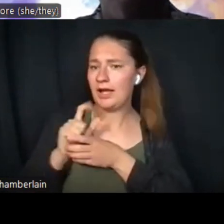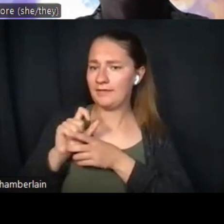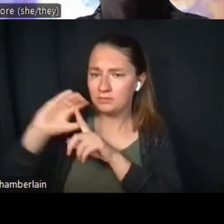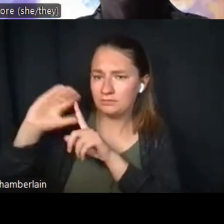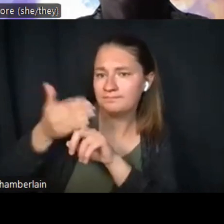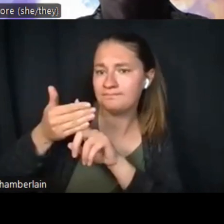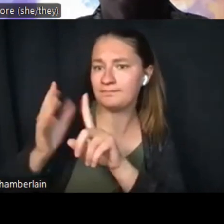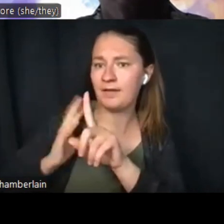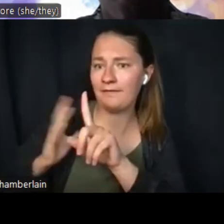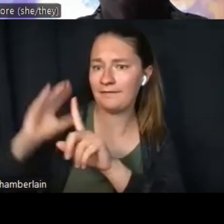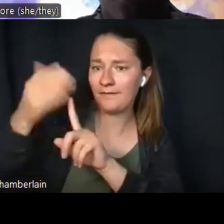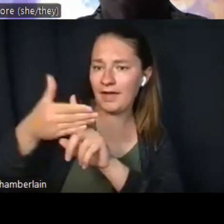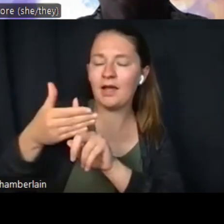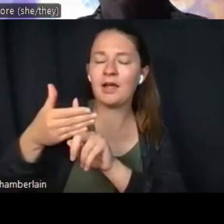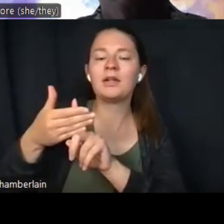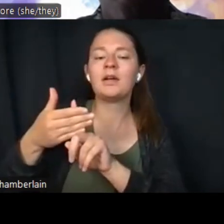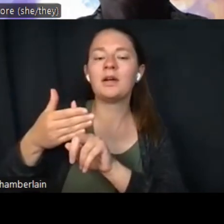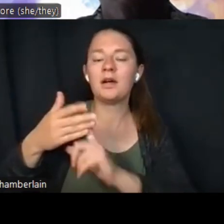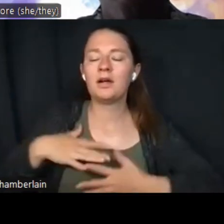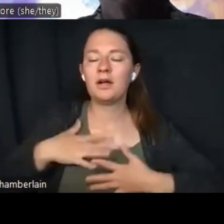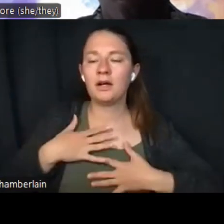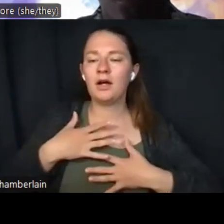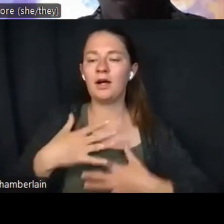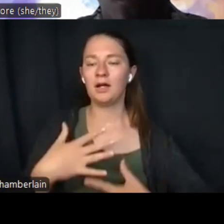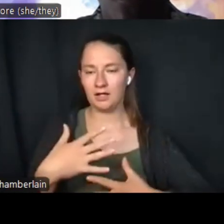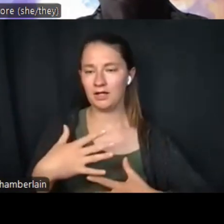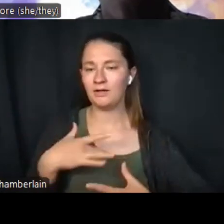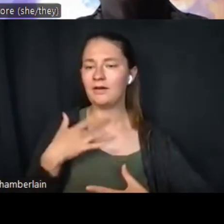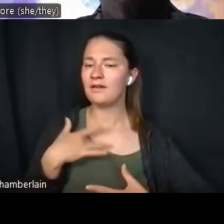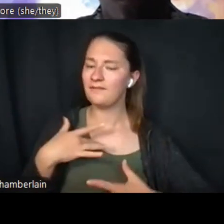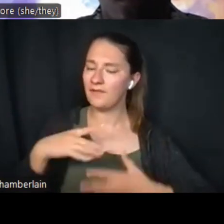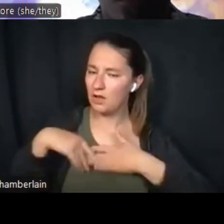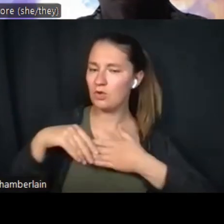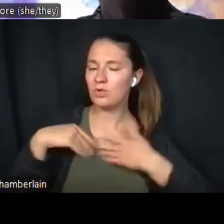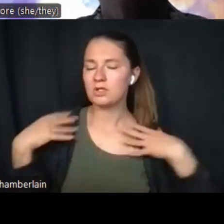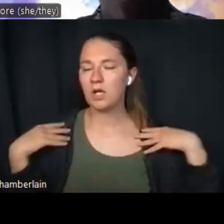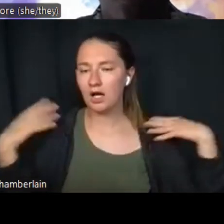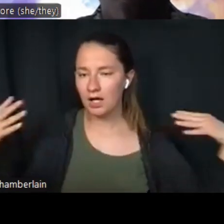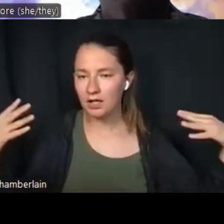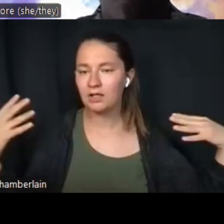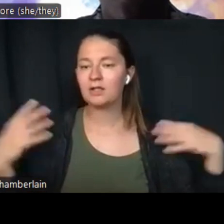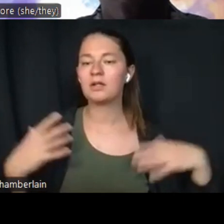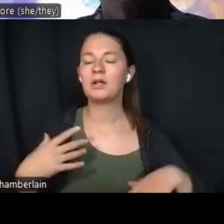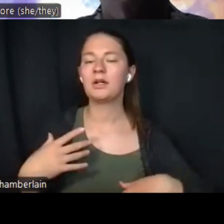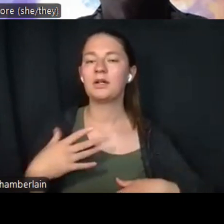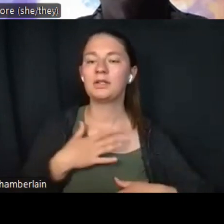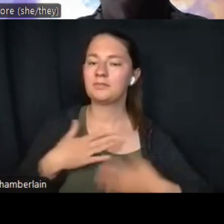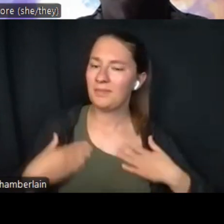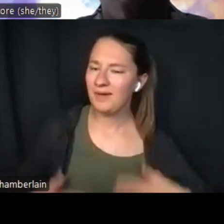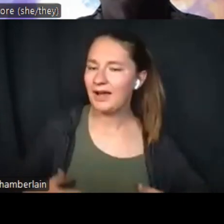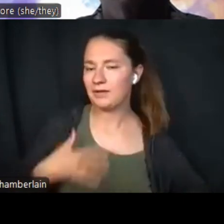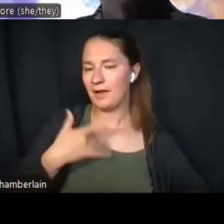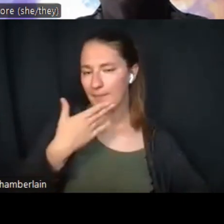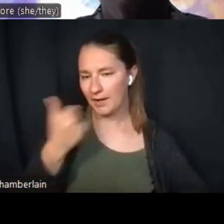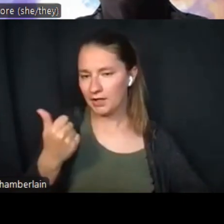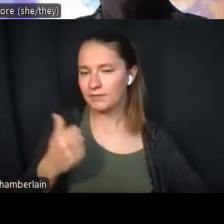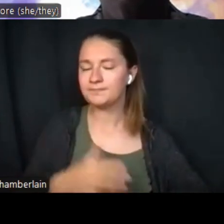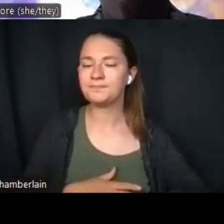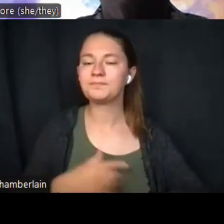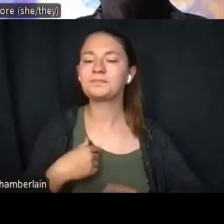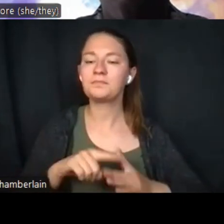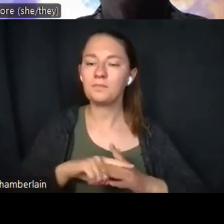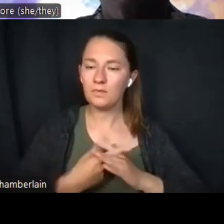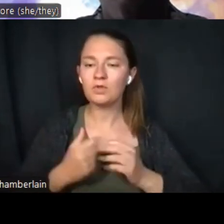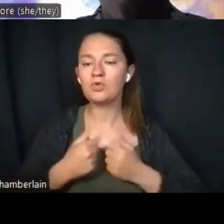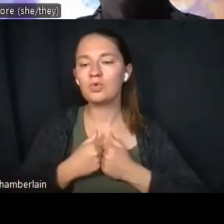was a sort of breathing that came with that progression of having pride in myself, of having ease in my body. And then I think when I began to come